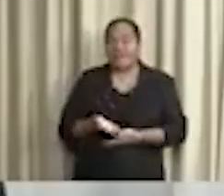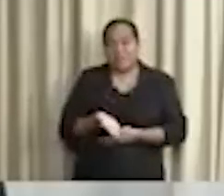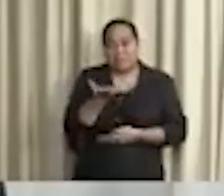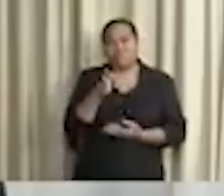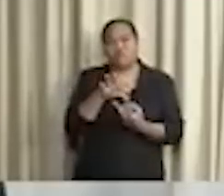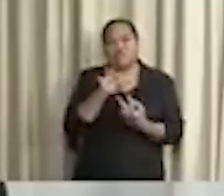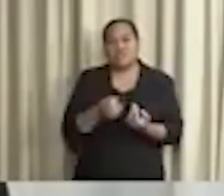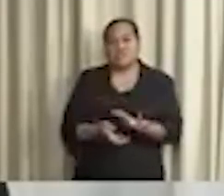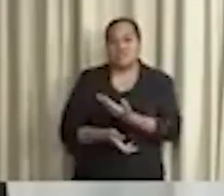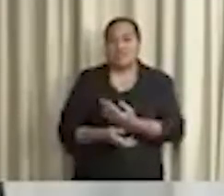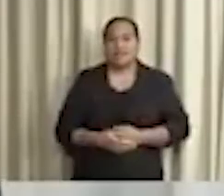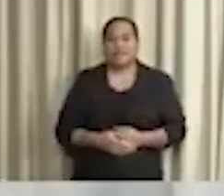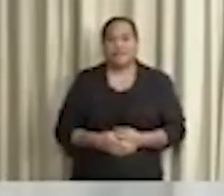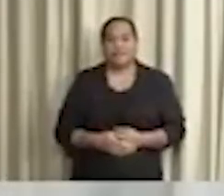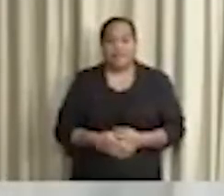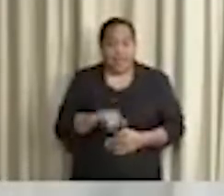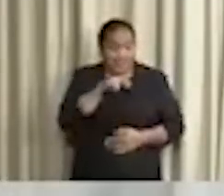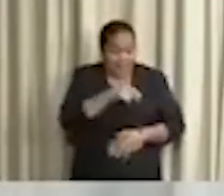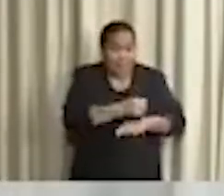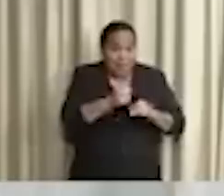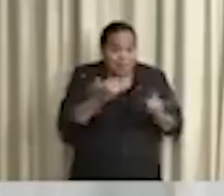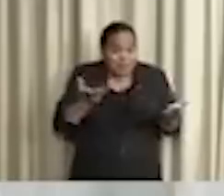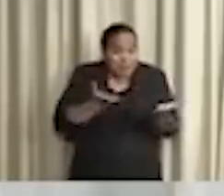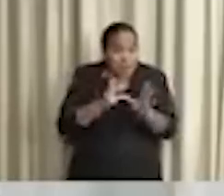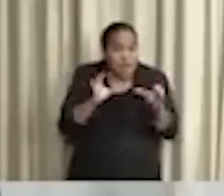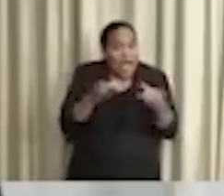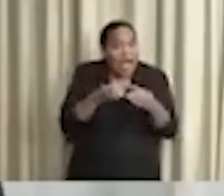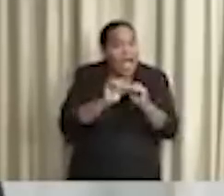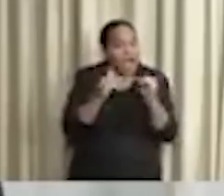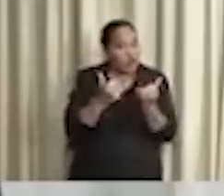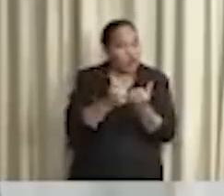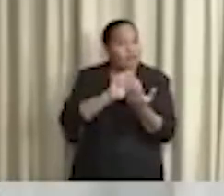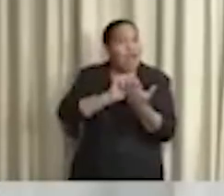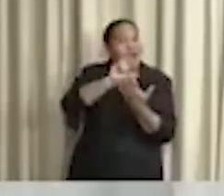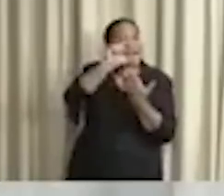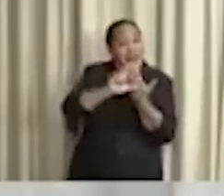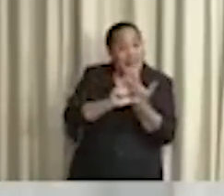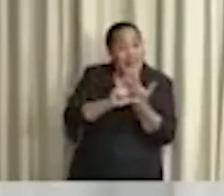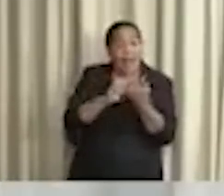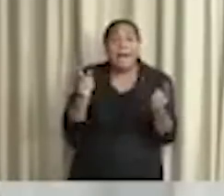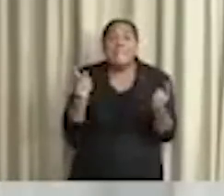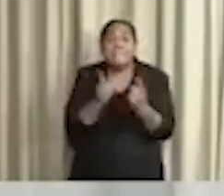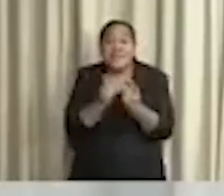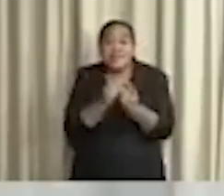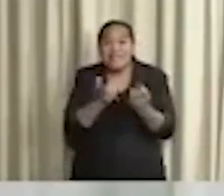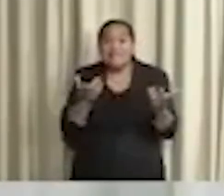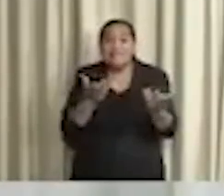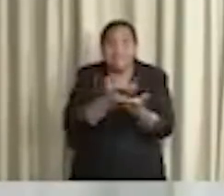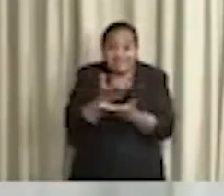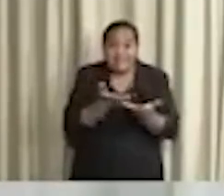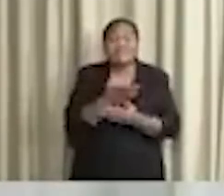Cabinet also agreed on a calendar of meetings, as I mentioned earlier, for the 2023 to 24